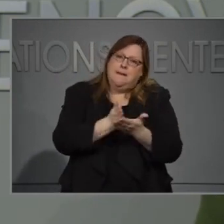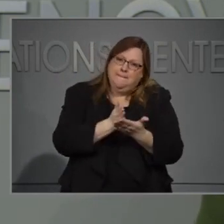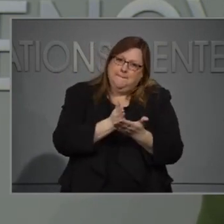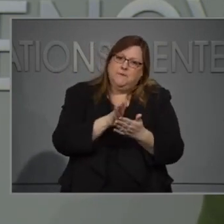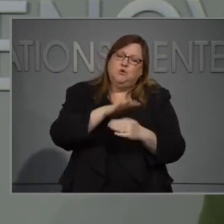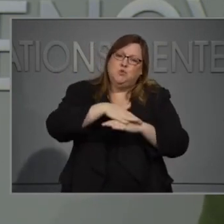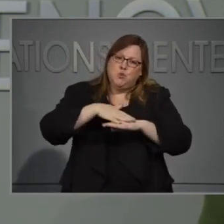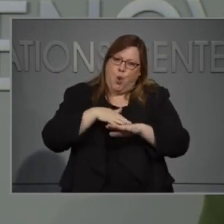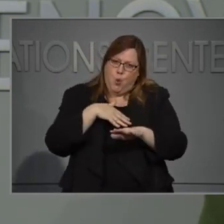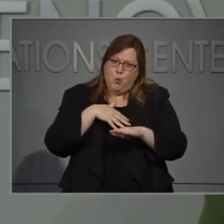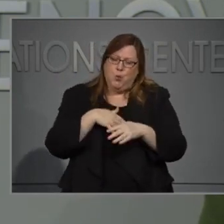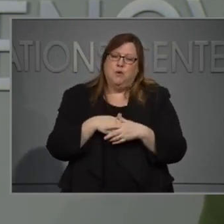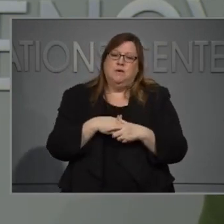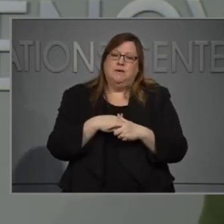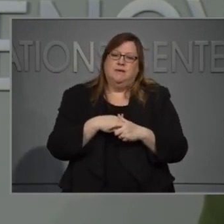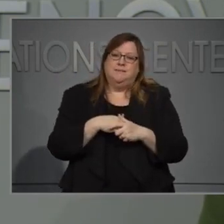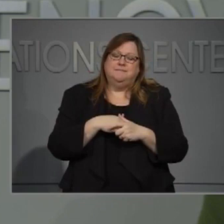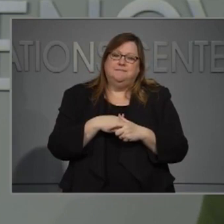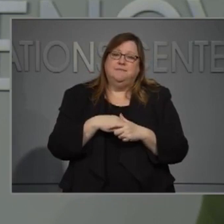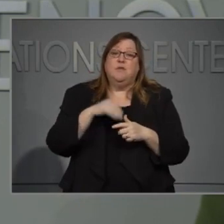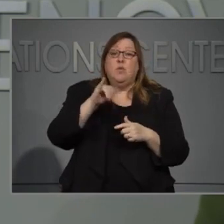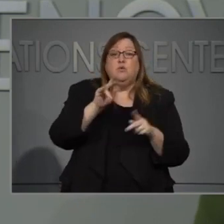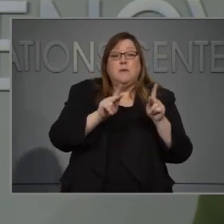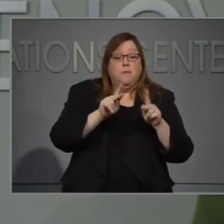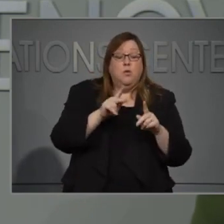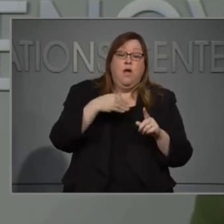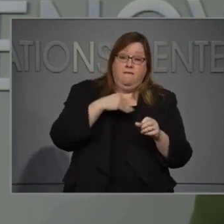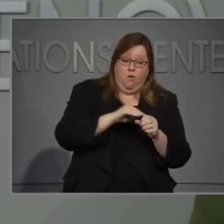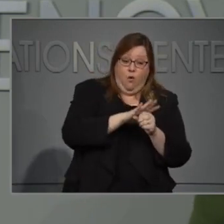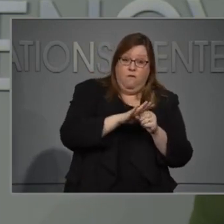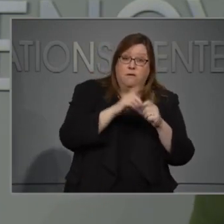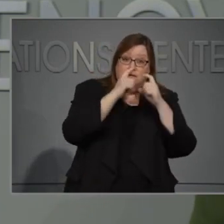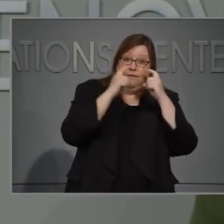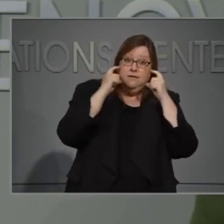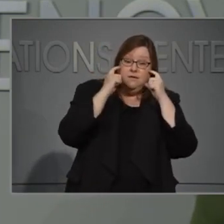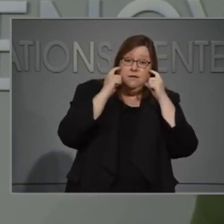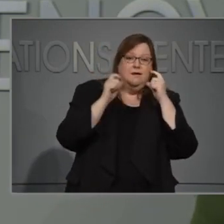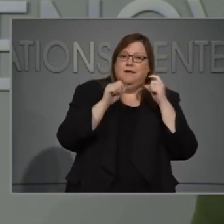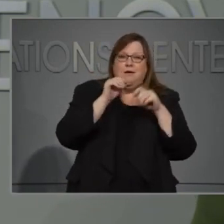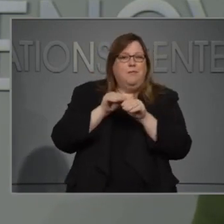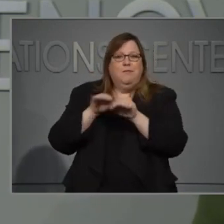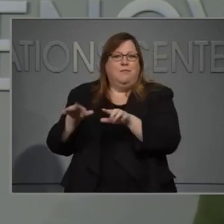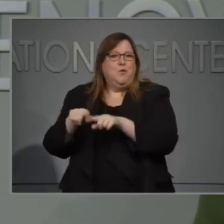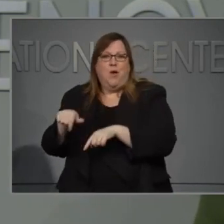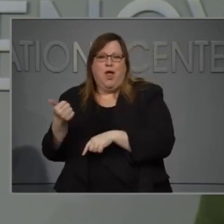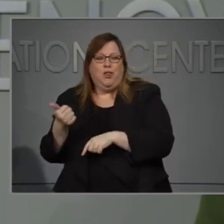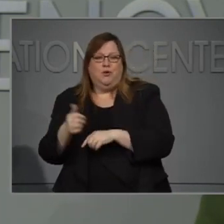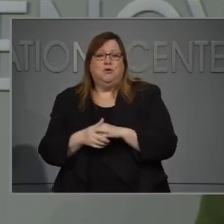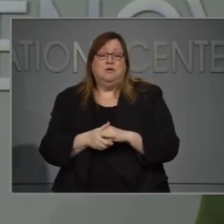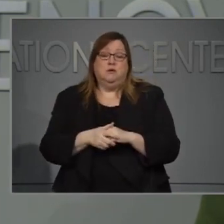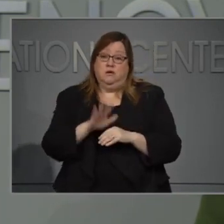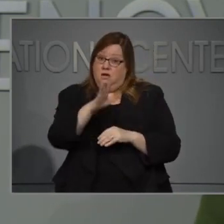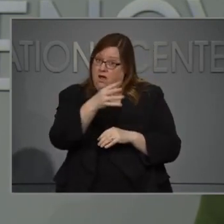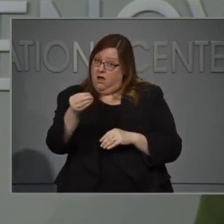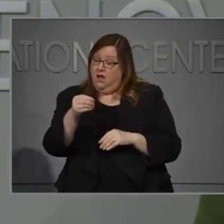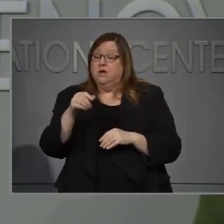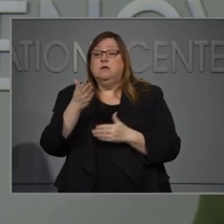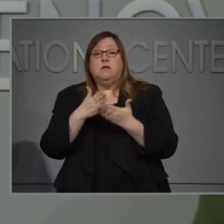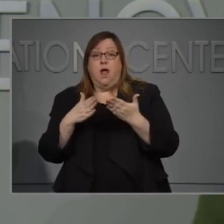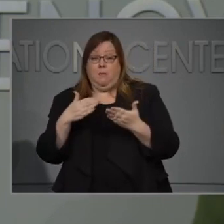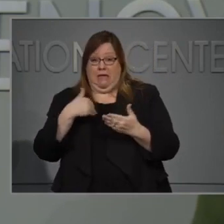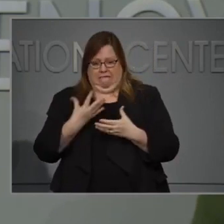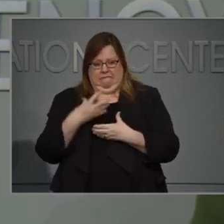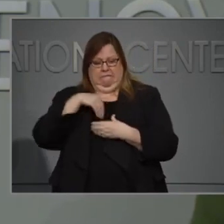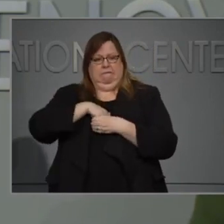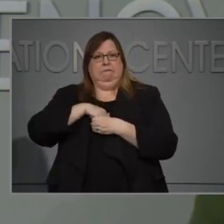who have COVID-19 from spreading the virus to others. And since many people who carry the virus do not know it, wearing